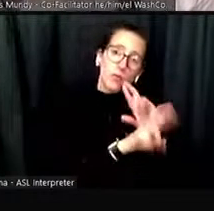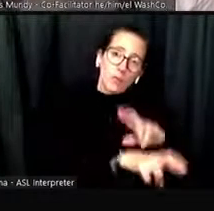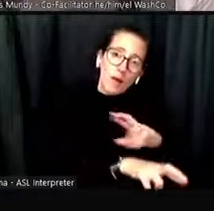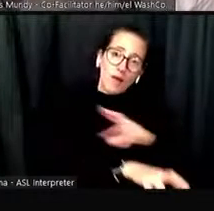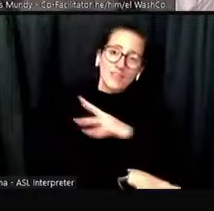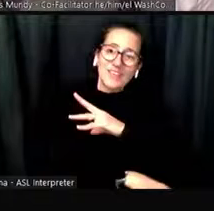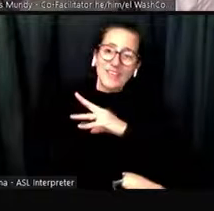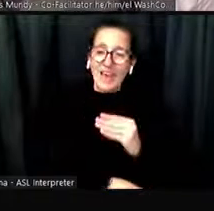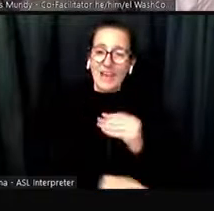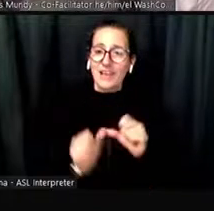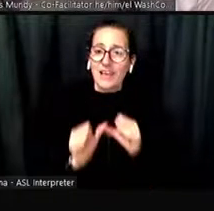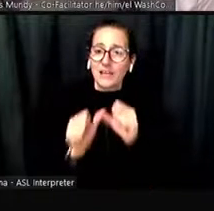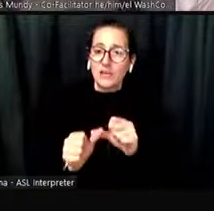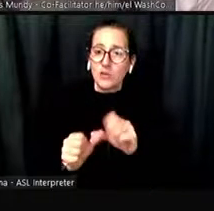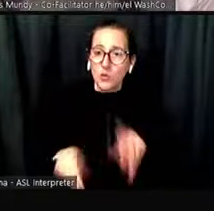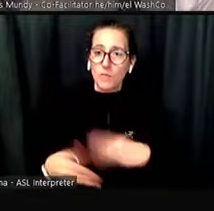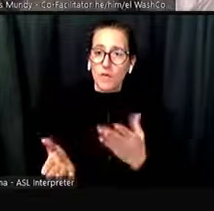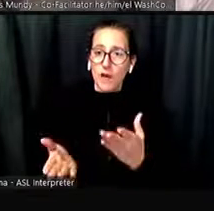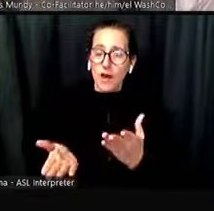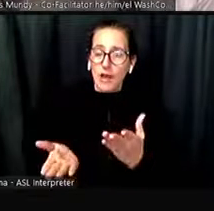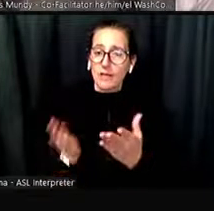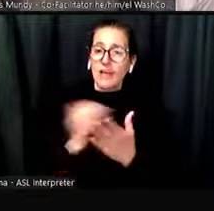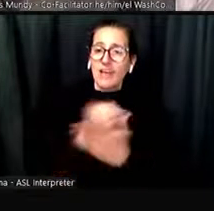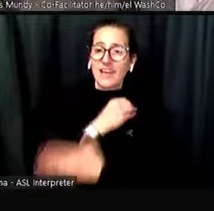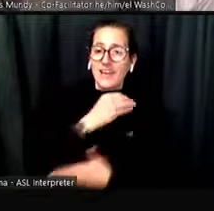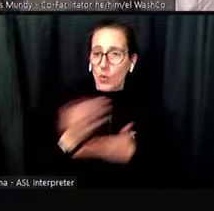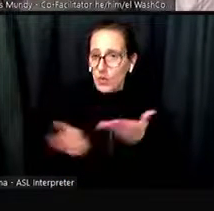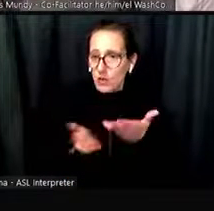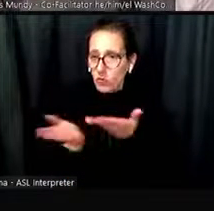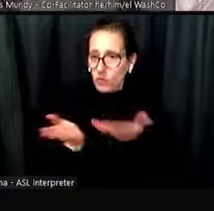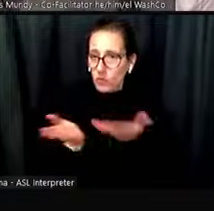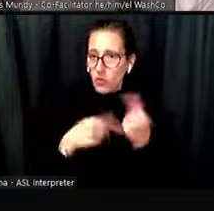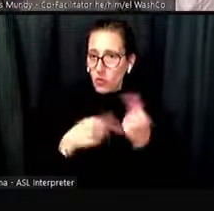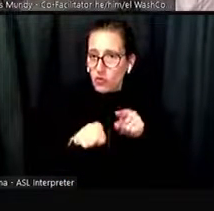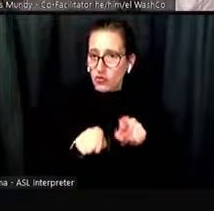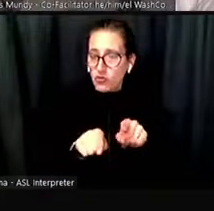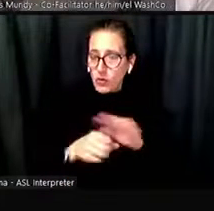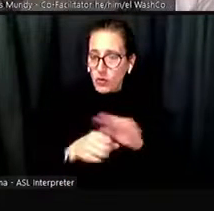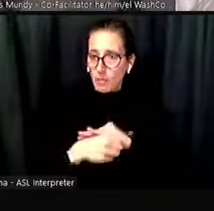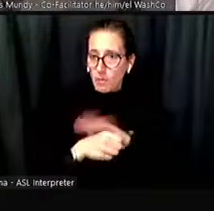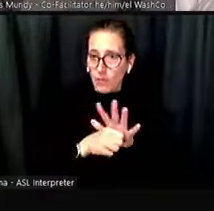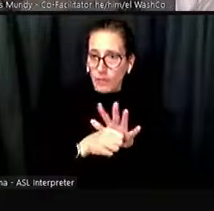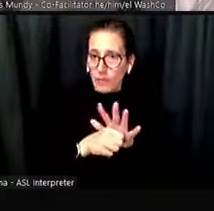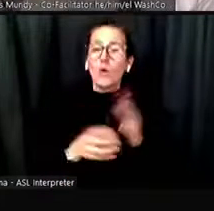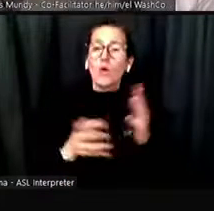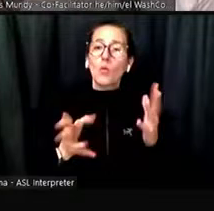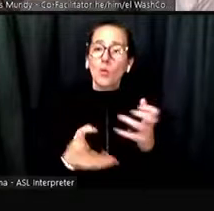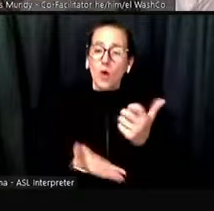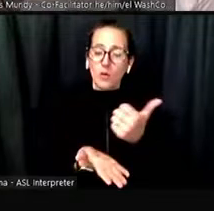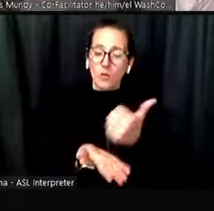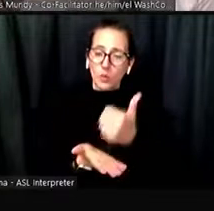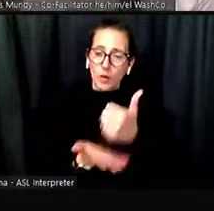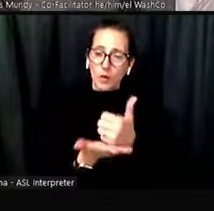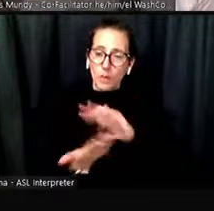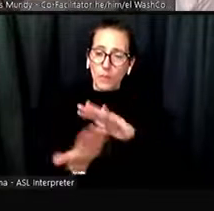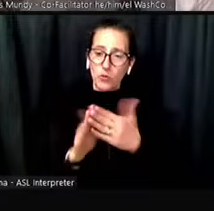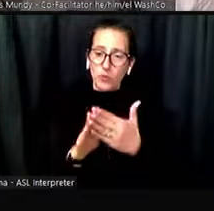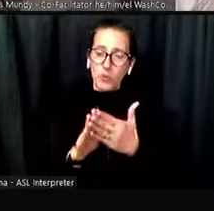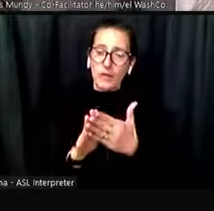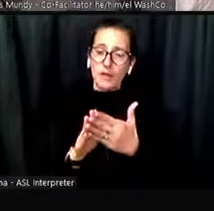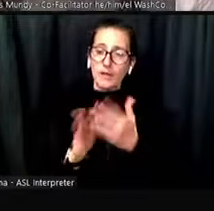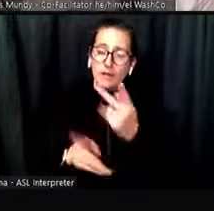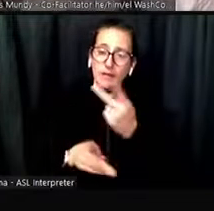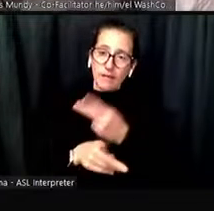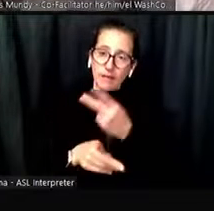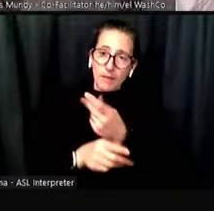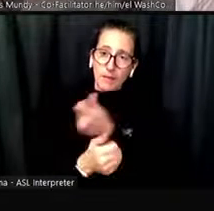pandemic. So both we want to help the community to stay safe, to practice very good public health practices, and